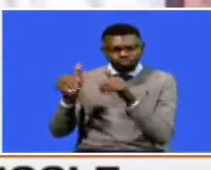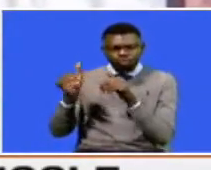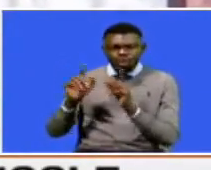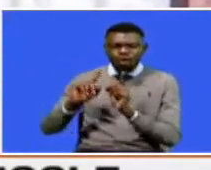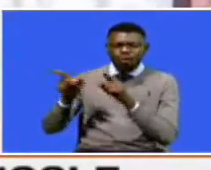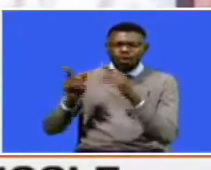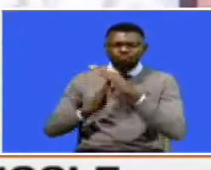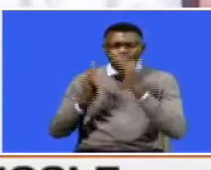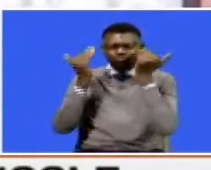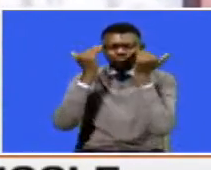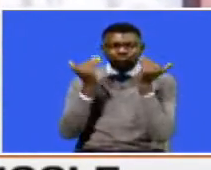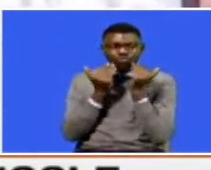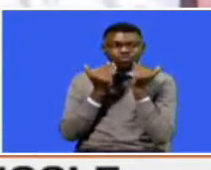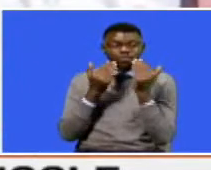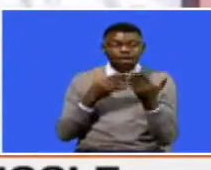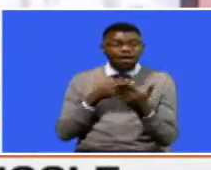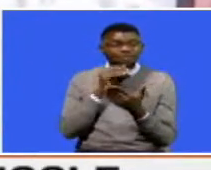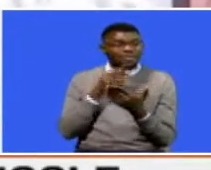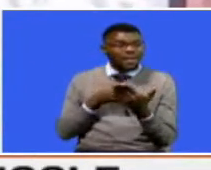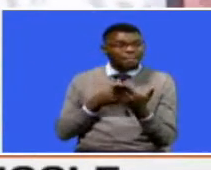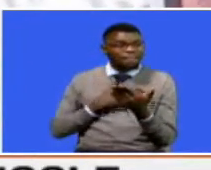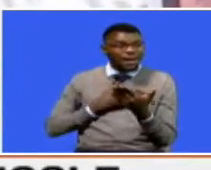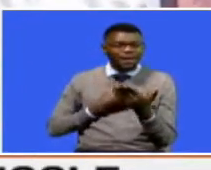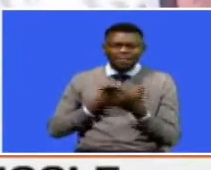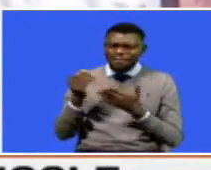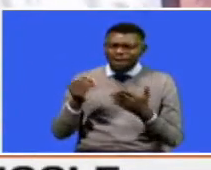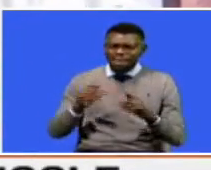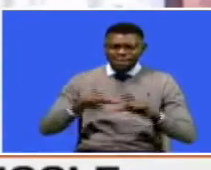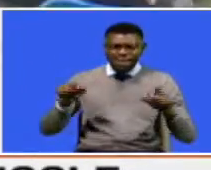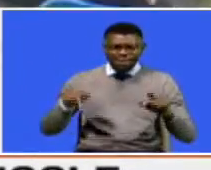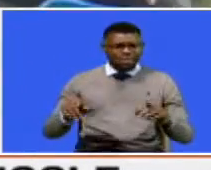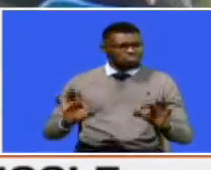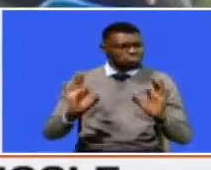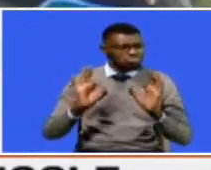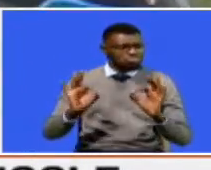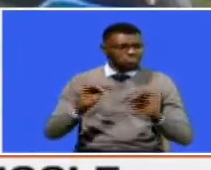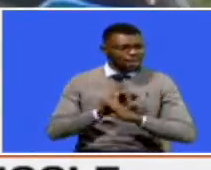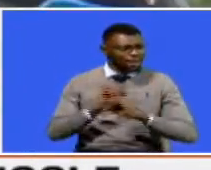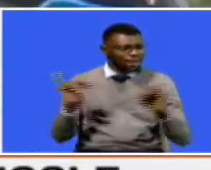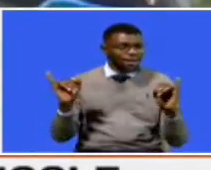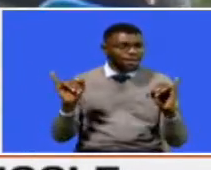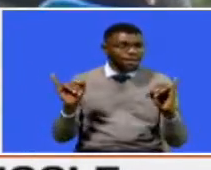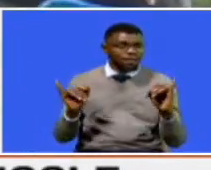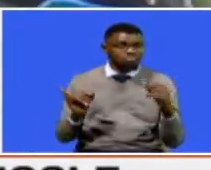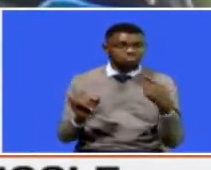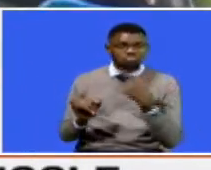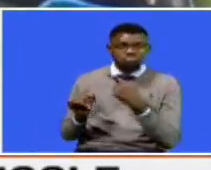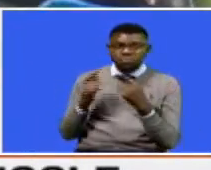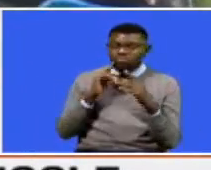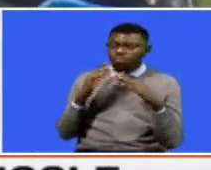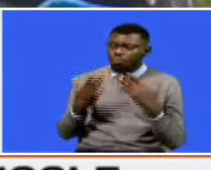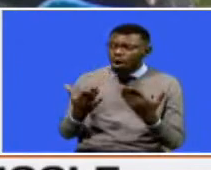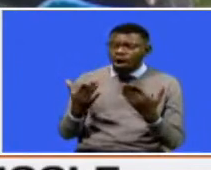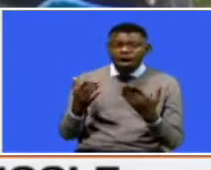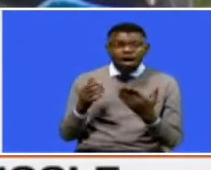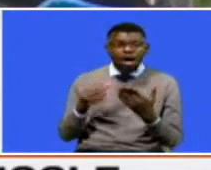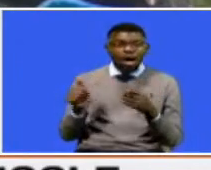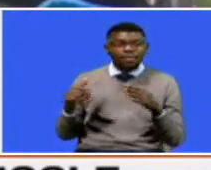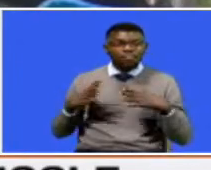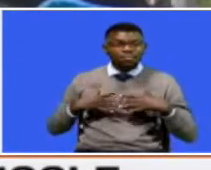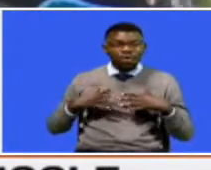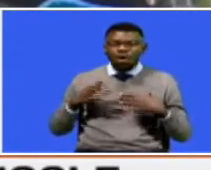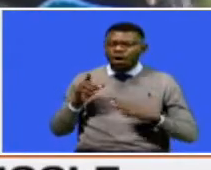right. My dad purchased the farm legitimately. Jennifer claims that those who have moved